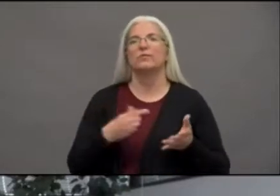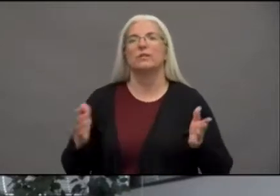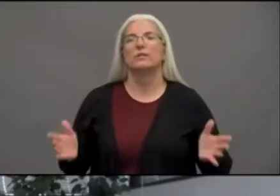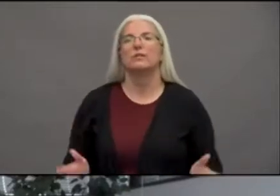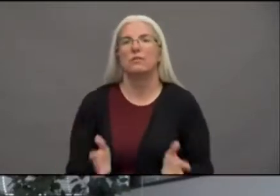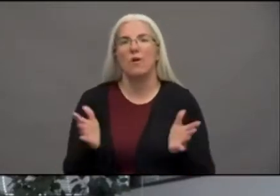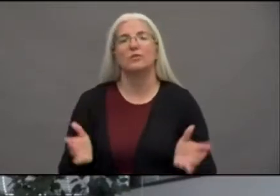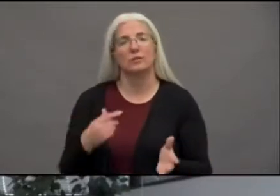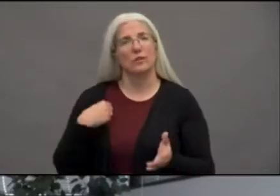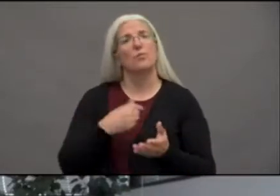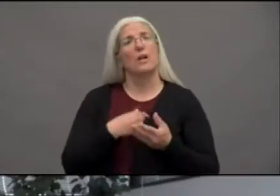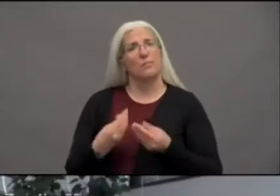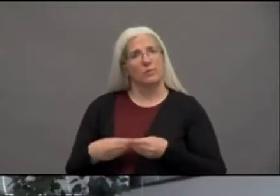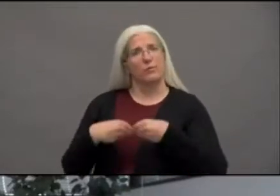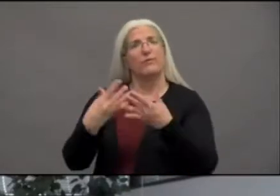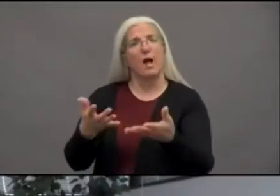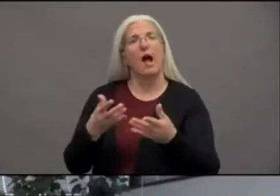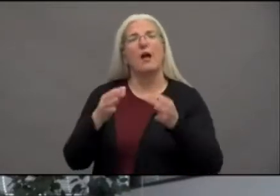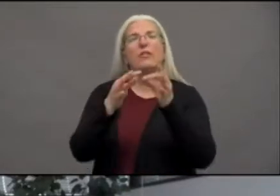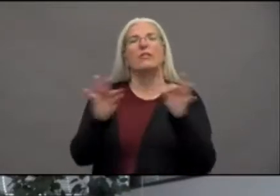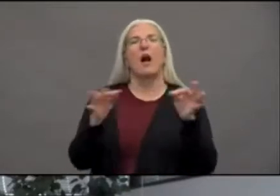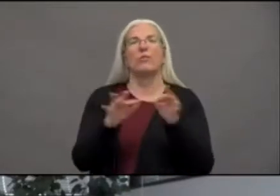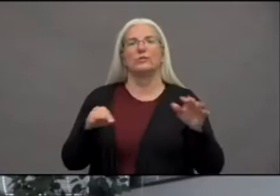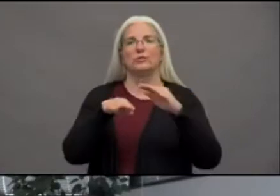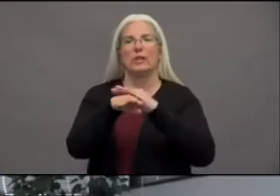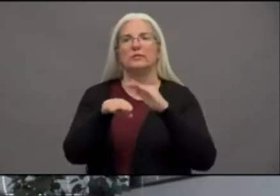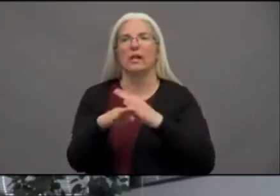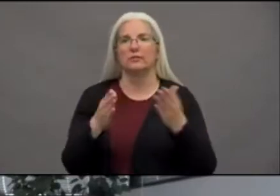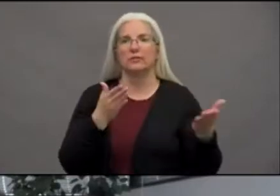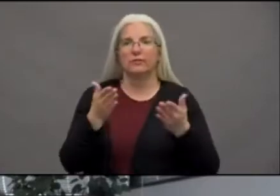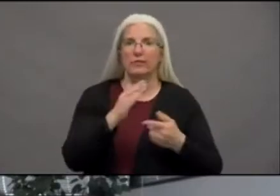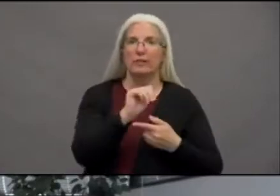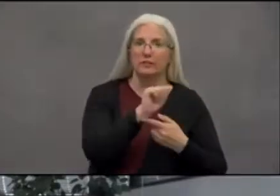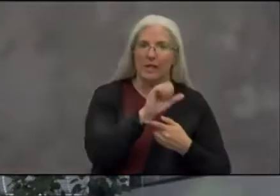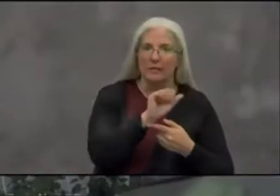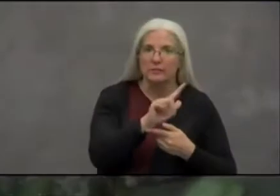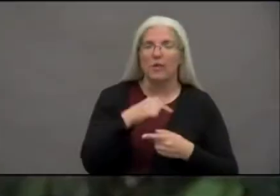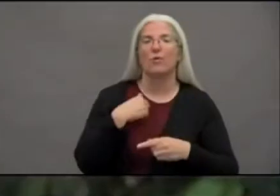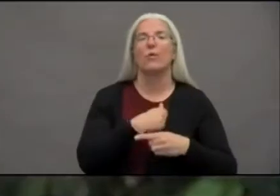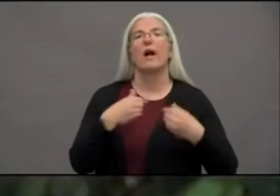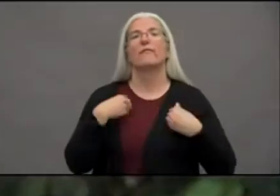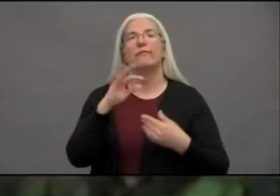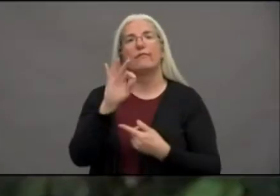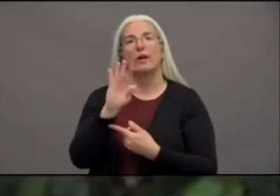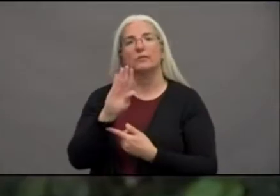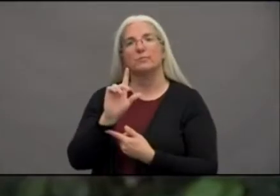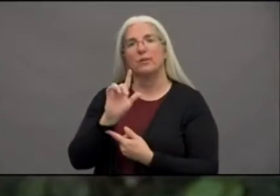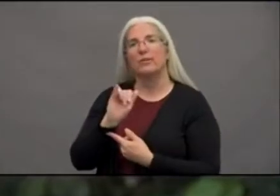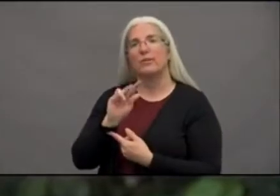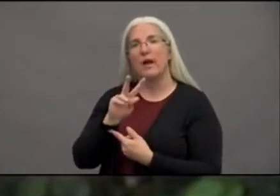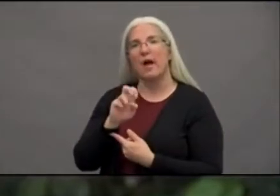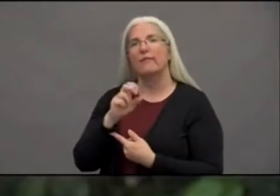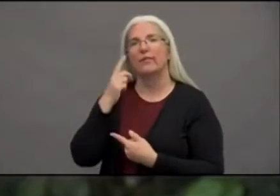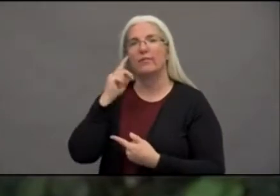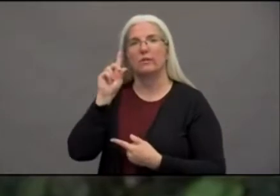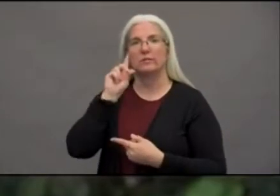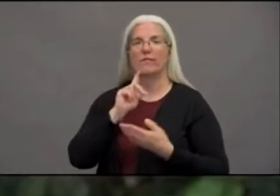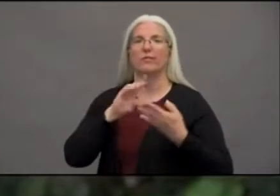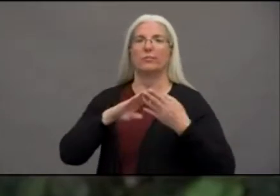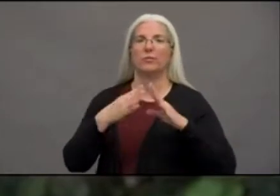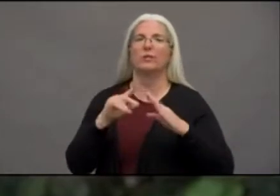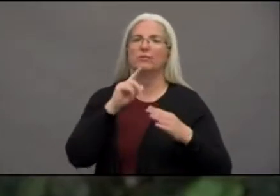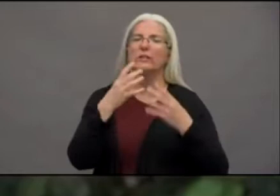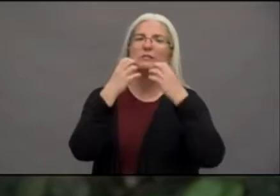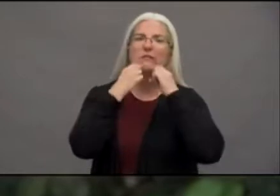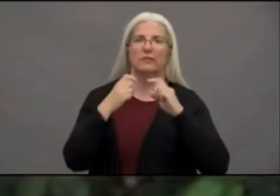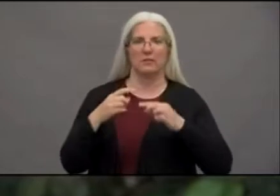ASL services when we decided to do Facebook Live, because our deaf community is very important to us, and we wanted to include everyone in on